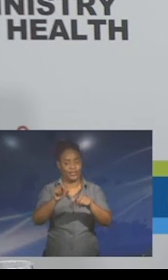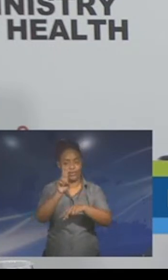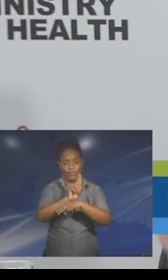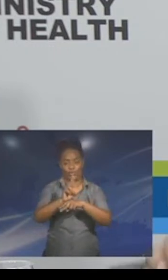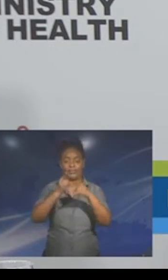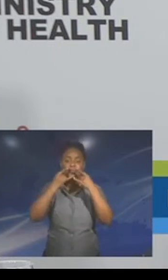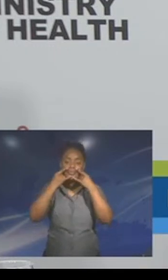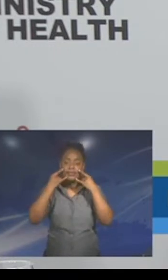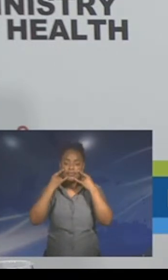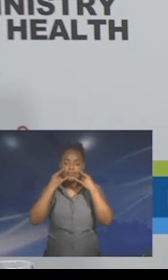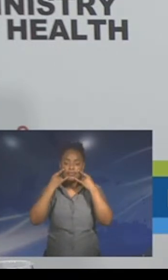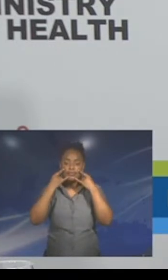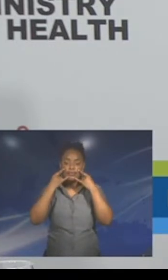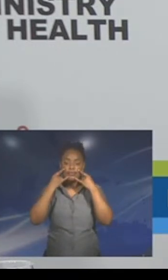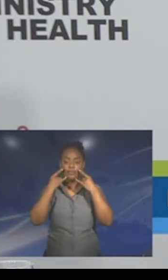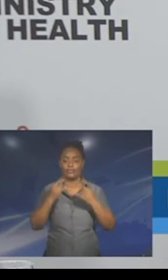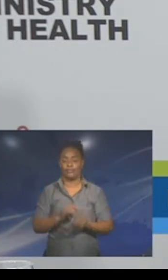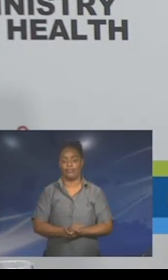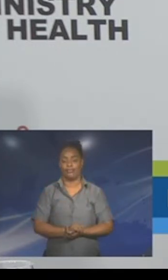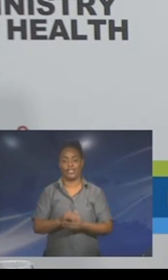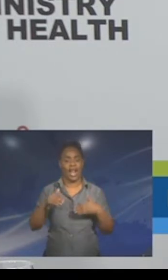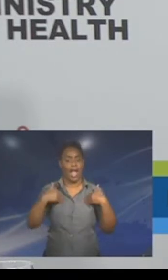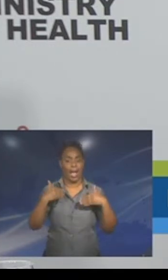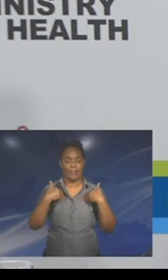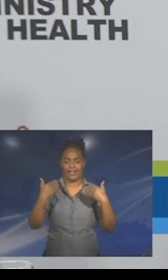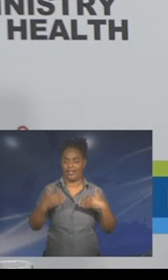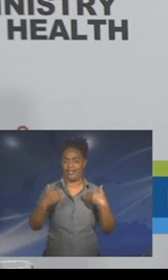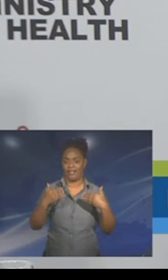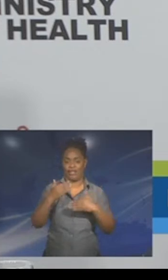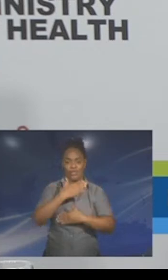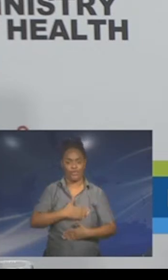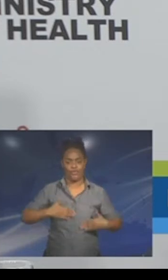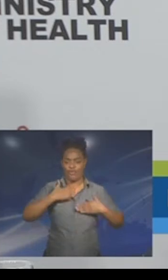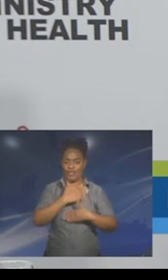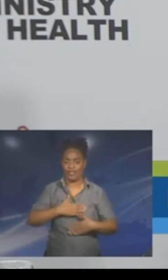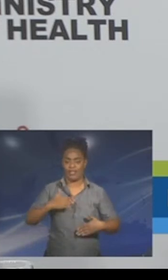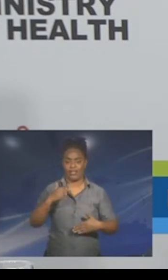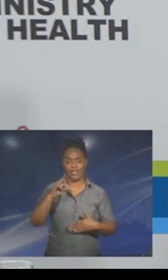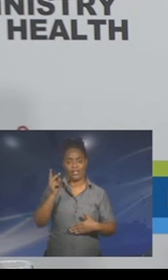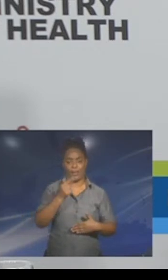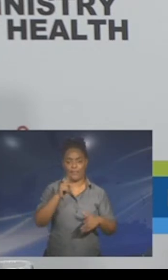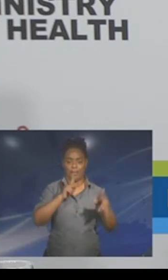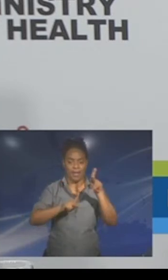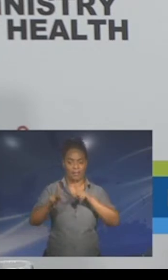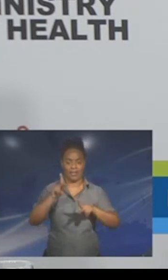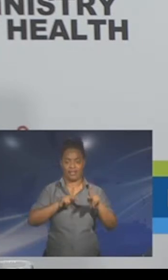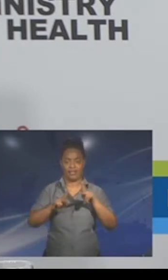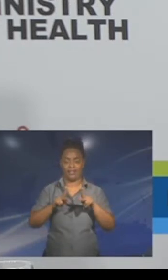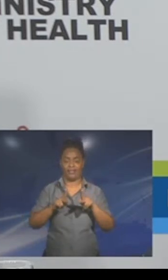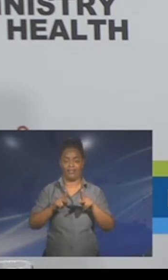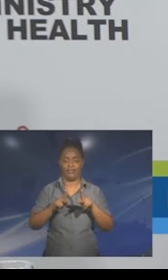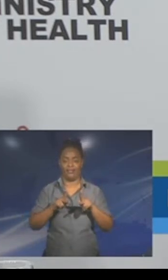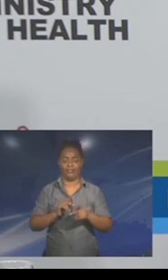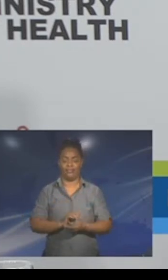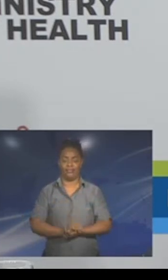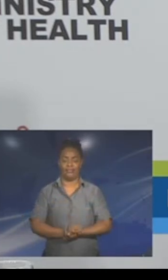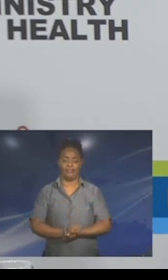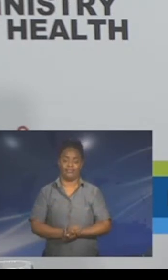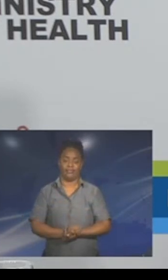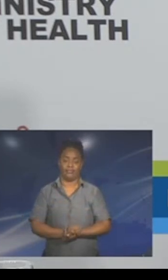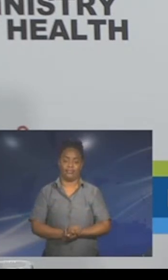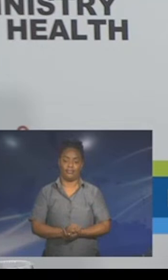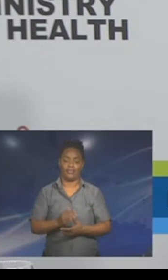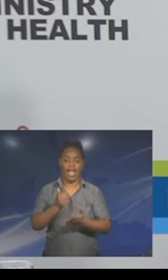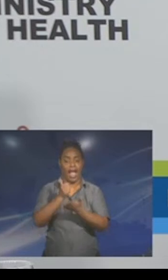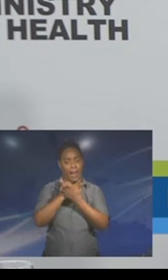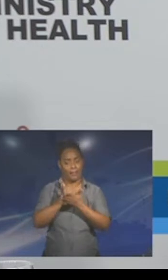masks, and I am so appreciative. We have put our faith in Trinidad and Tobago to help manage